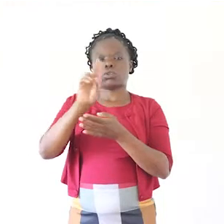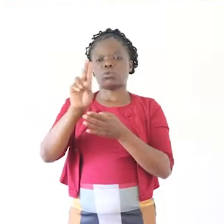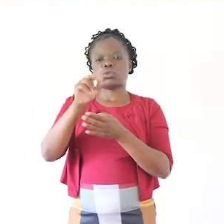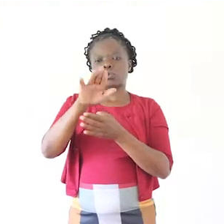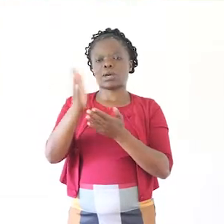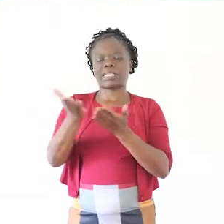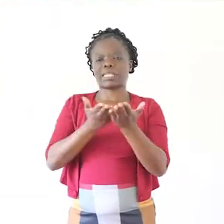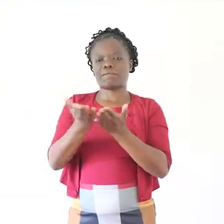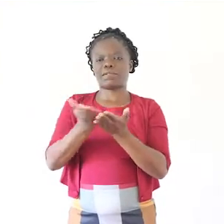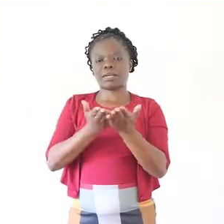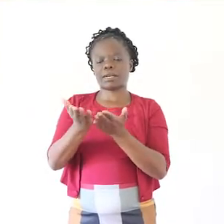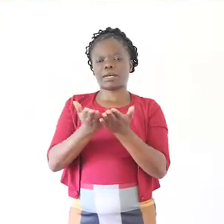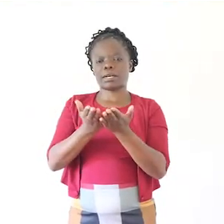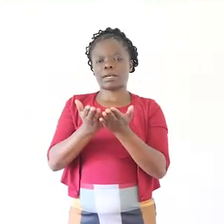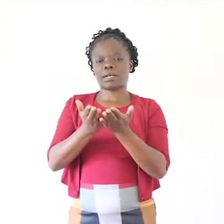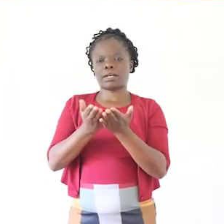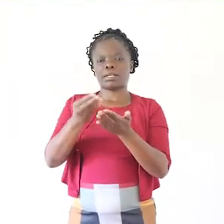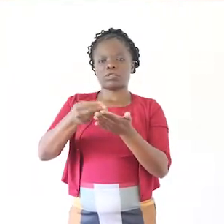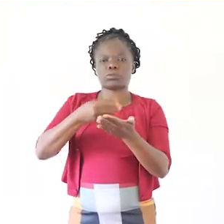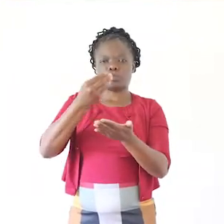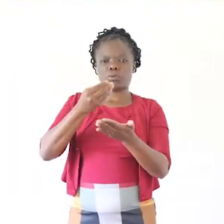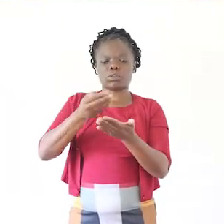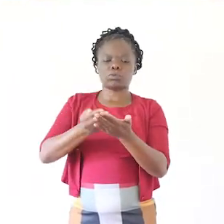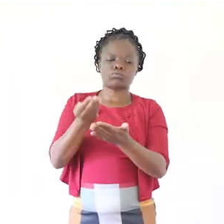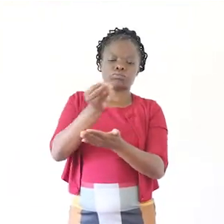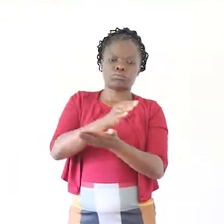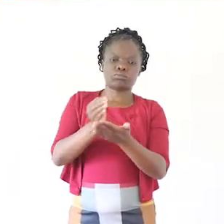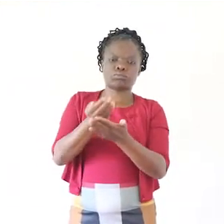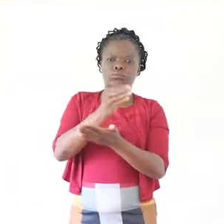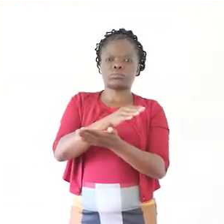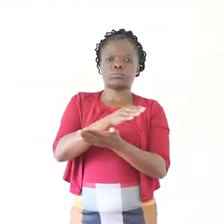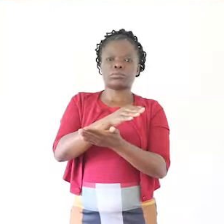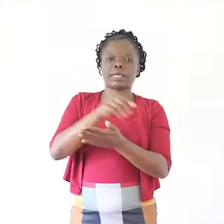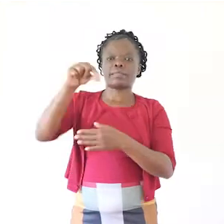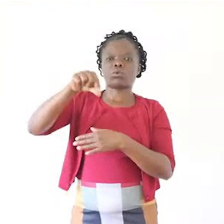spoon to measure the quantity that you want to pack.